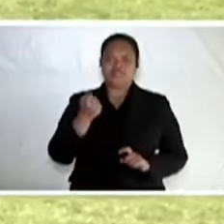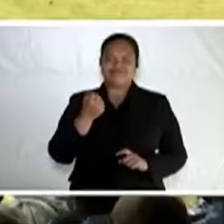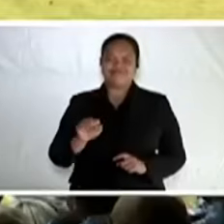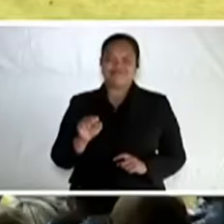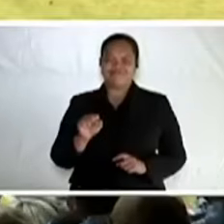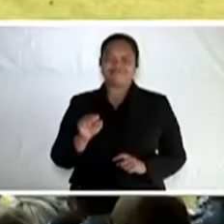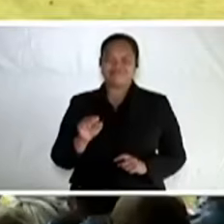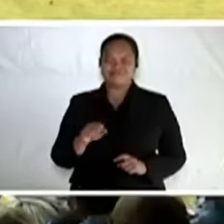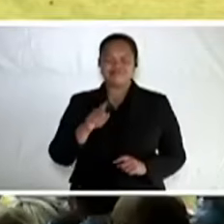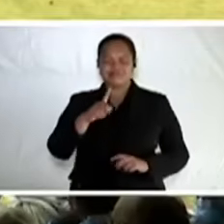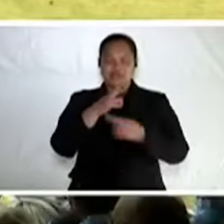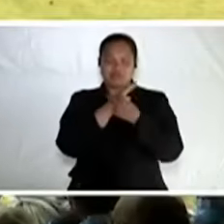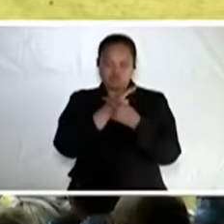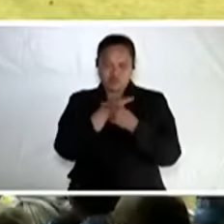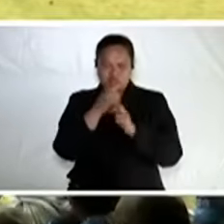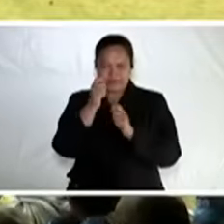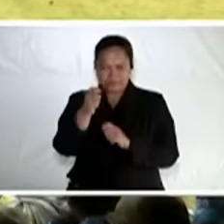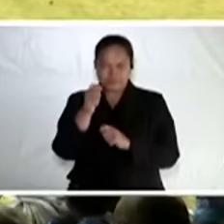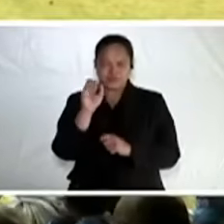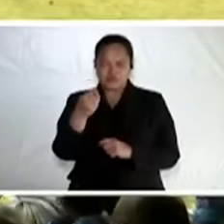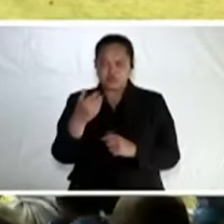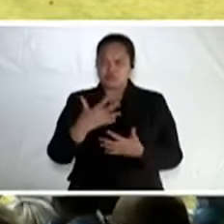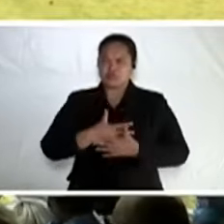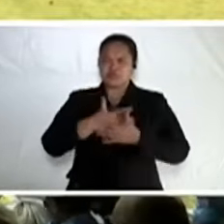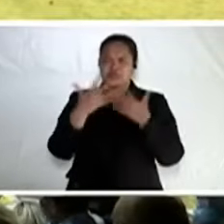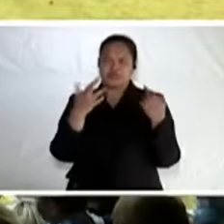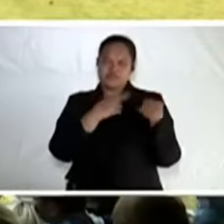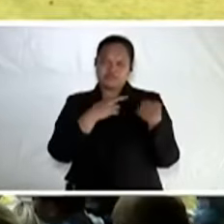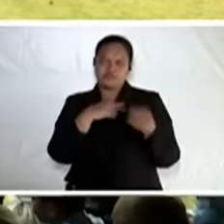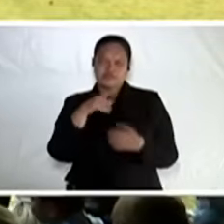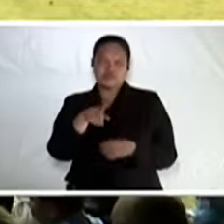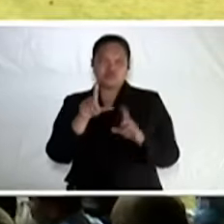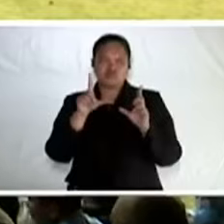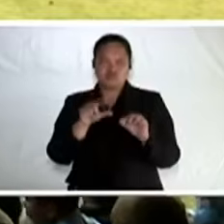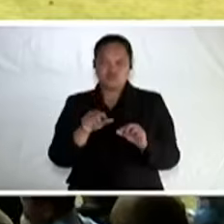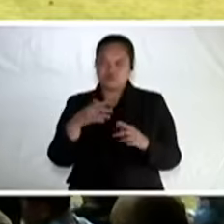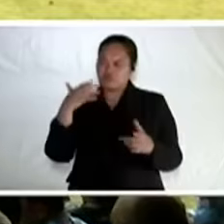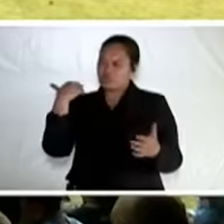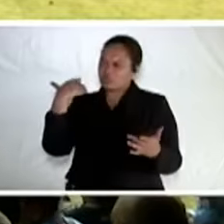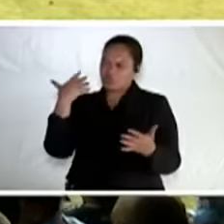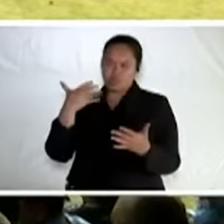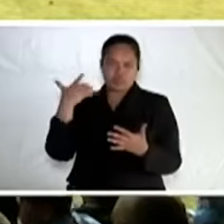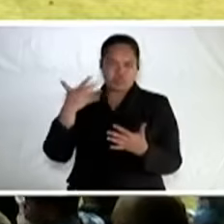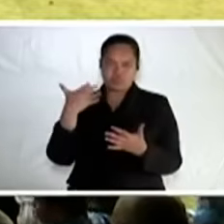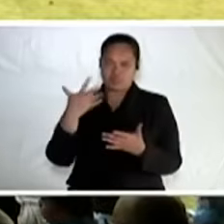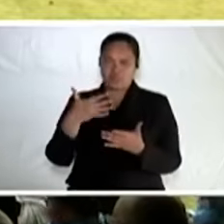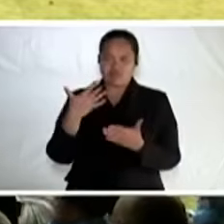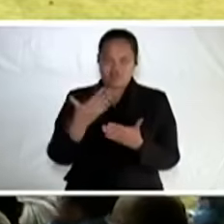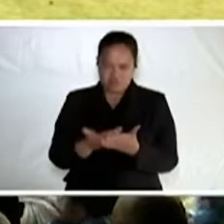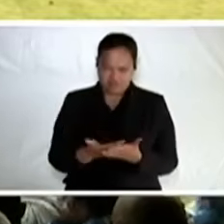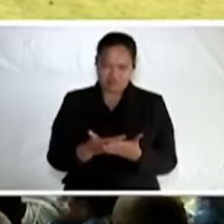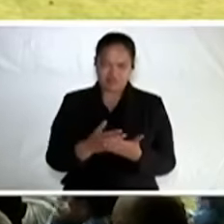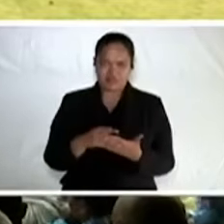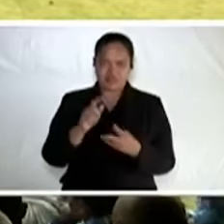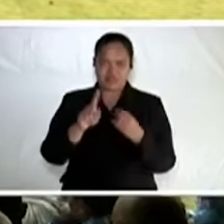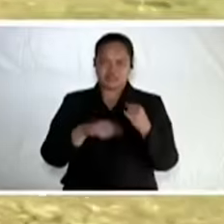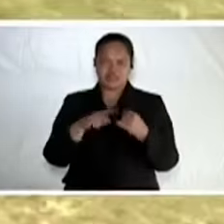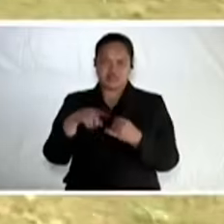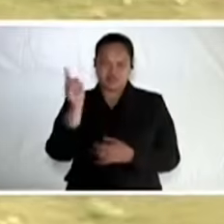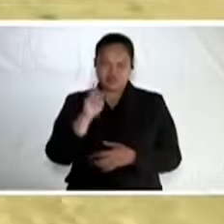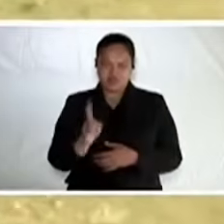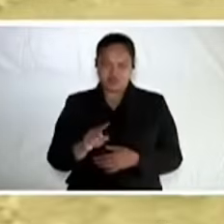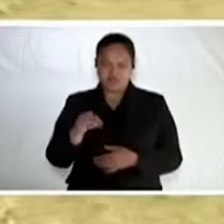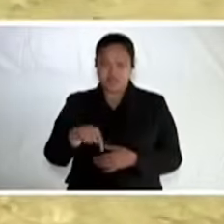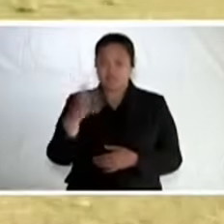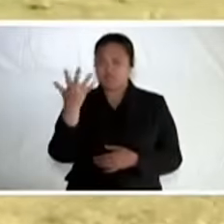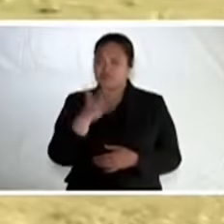bauta era bobeni bana tekir na len mate valu ana itabi lebu era ngaraba tu mai na venga na sasibi ava bataka mai na